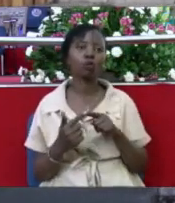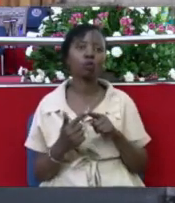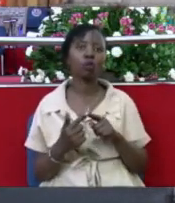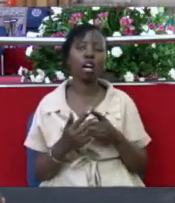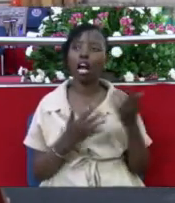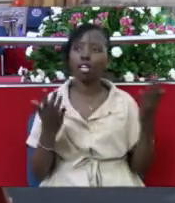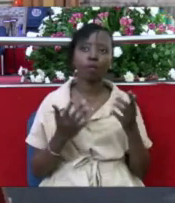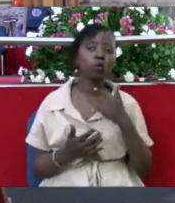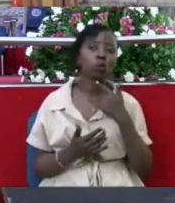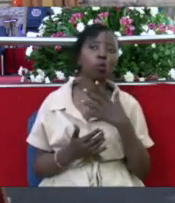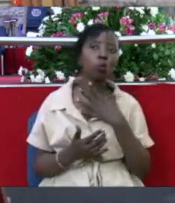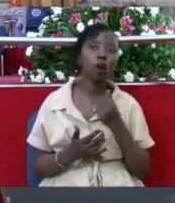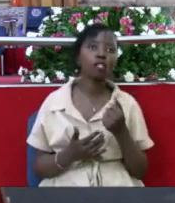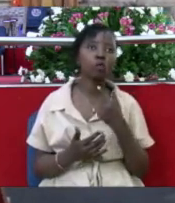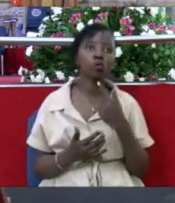yes to Jesus,